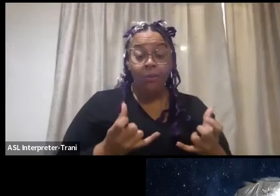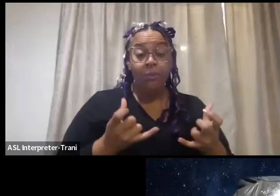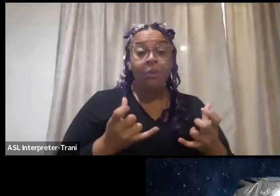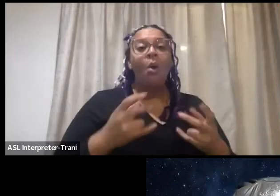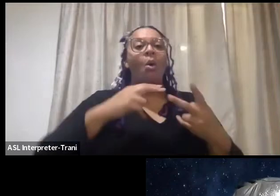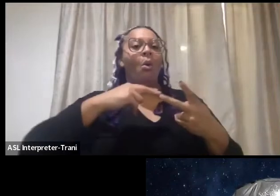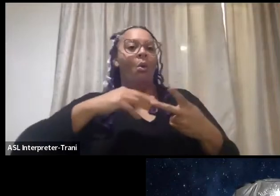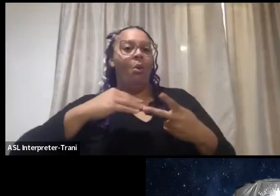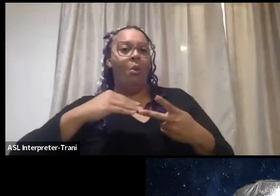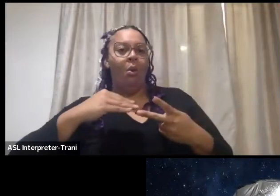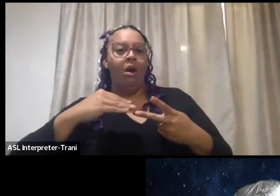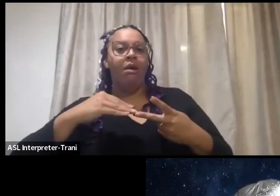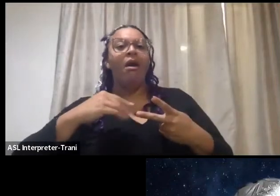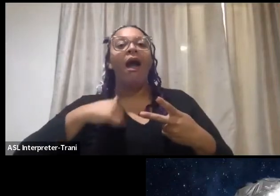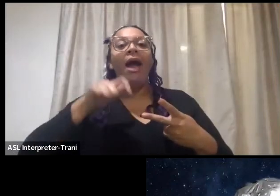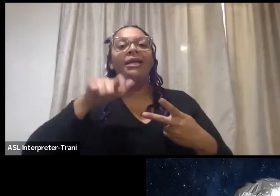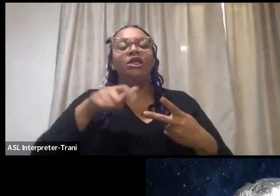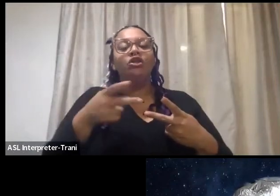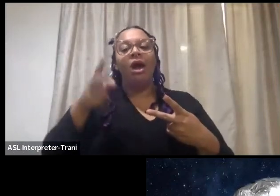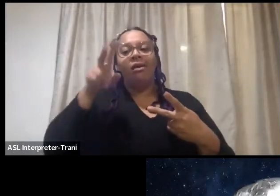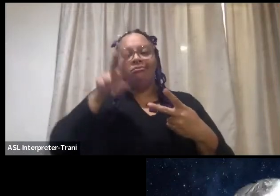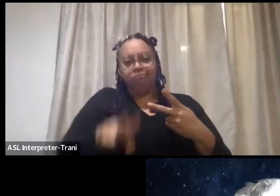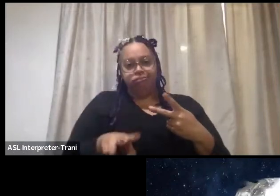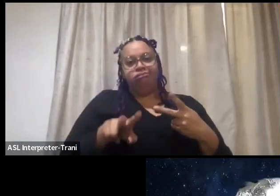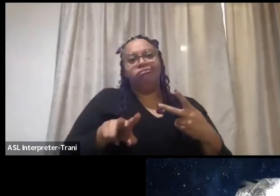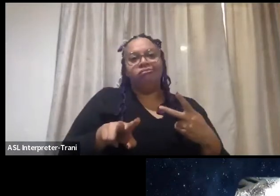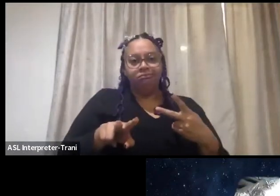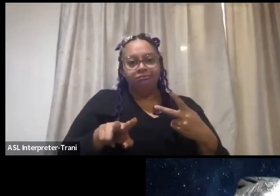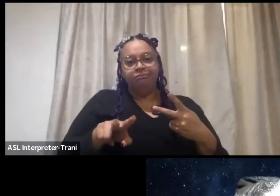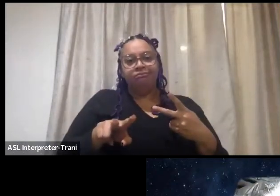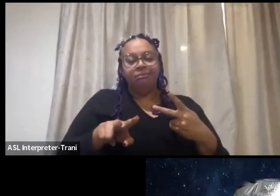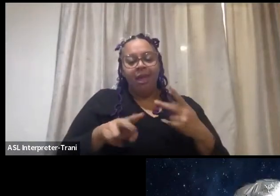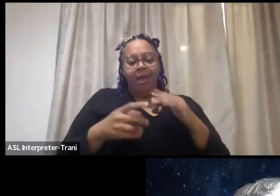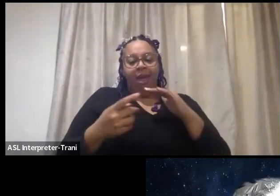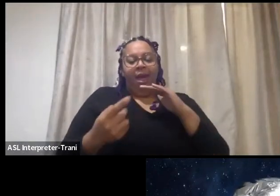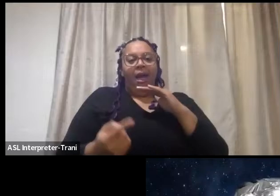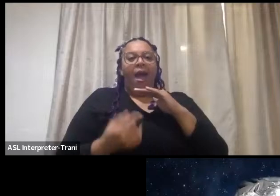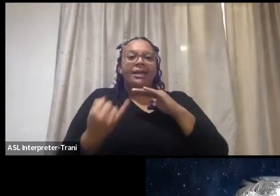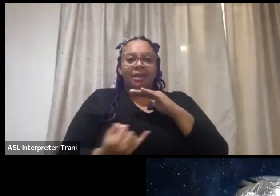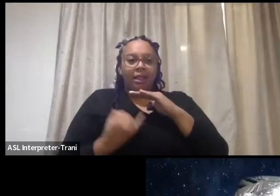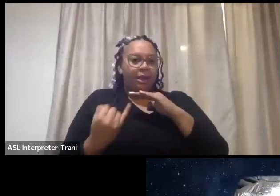or I need to lay down and isolate, right?